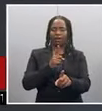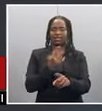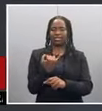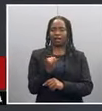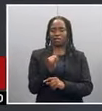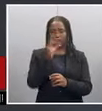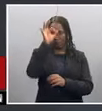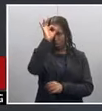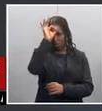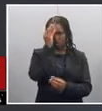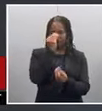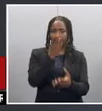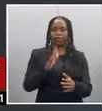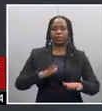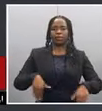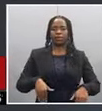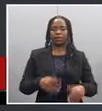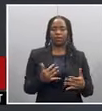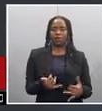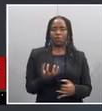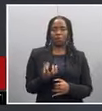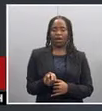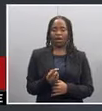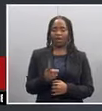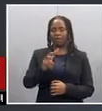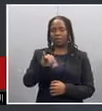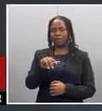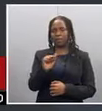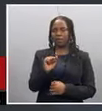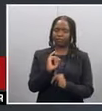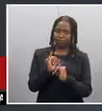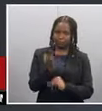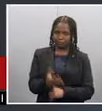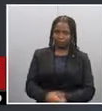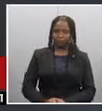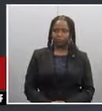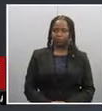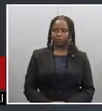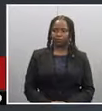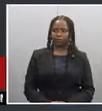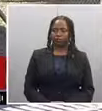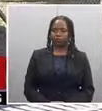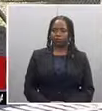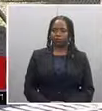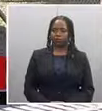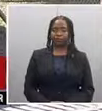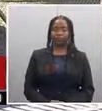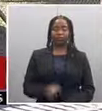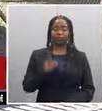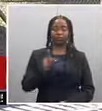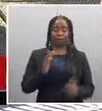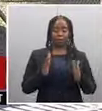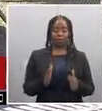have motivated this crime. Mia Spies visited the school today and has the story. In this hostel where the bodies